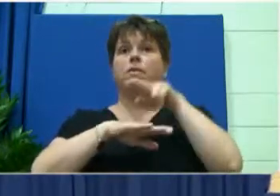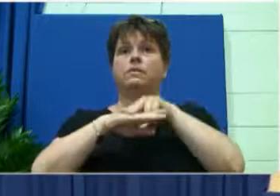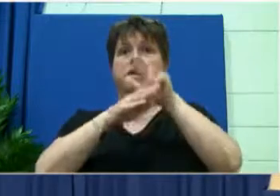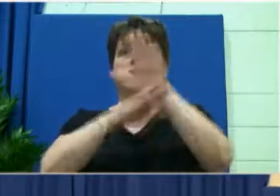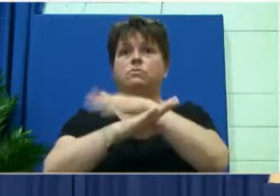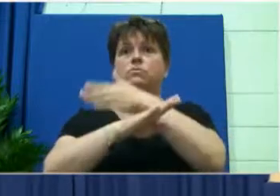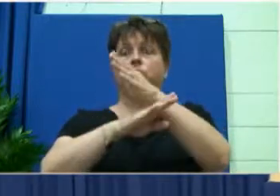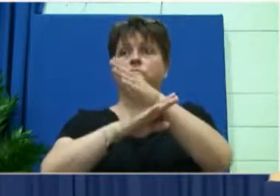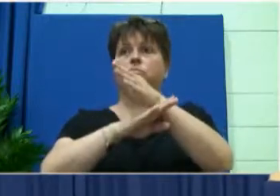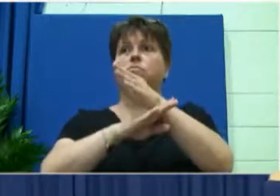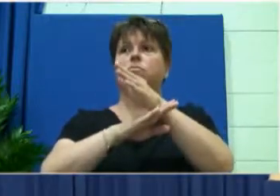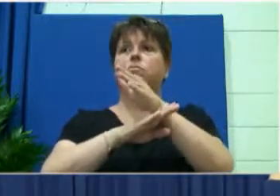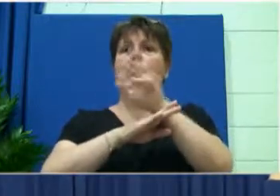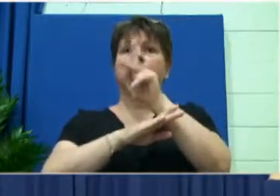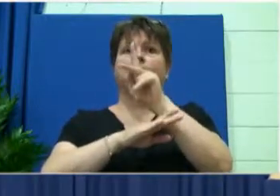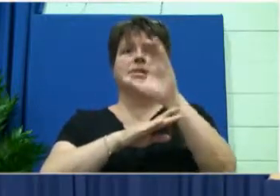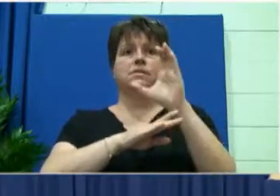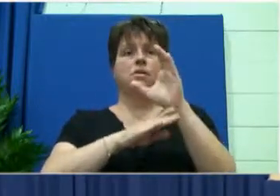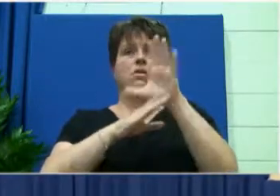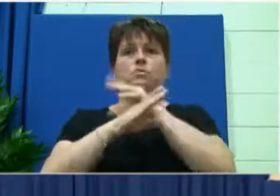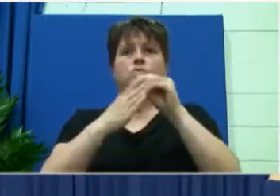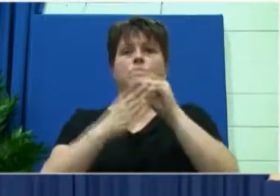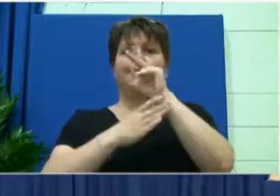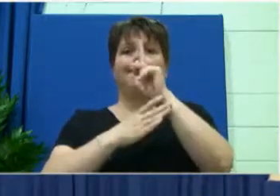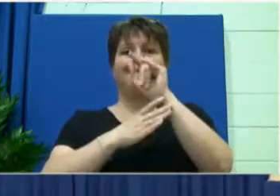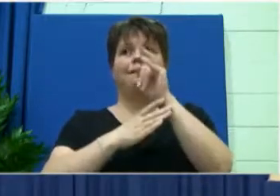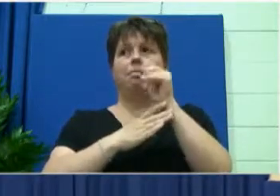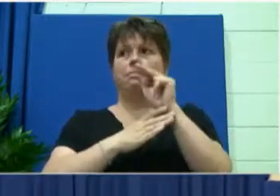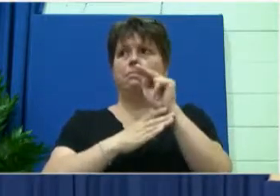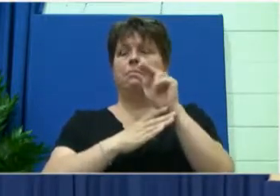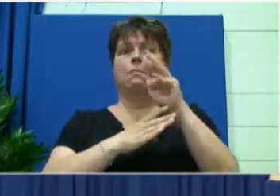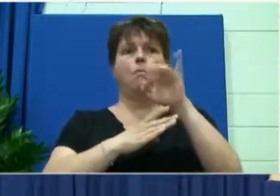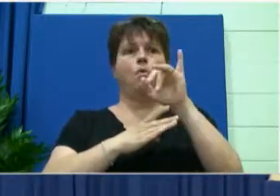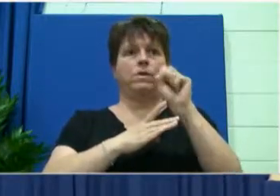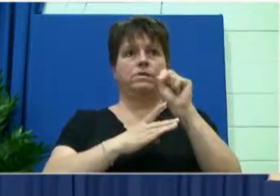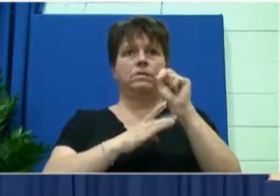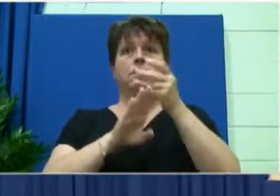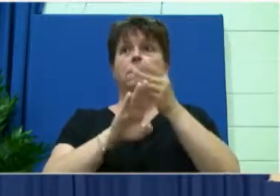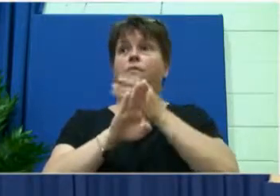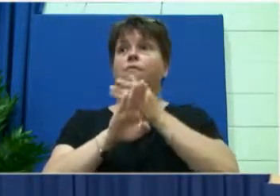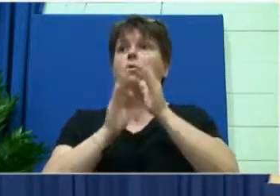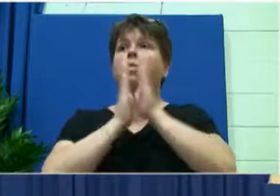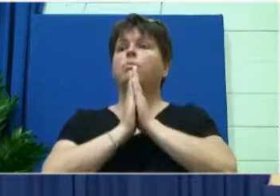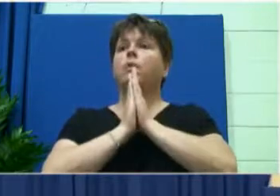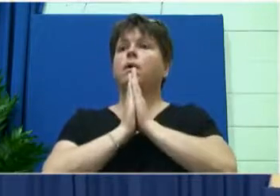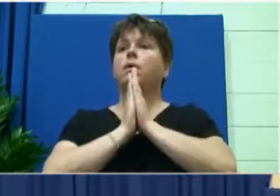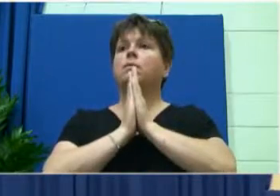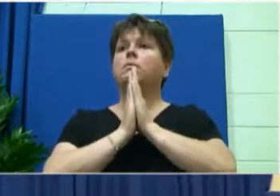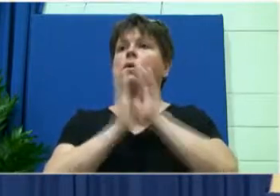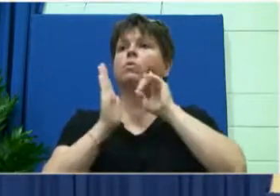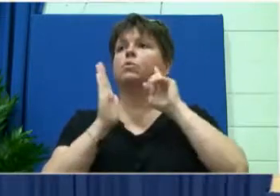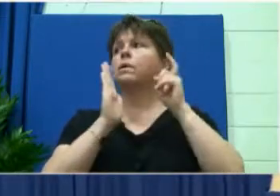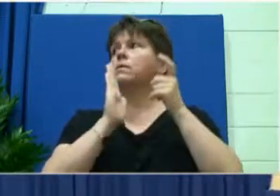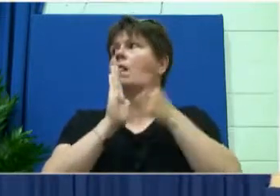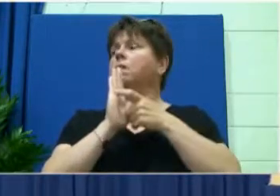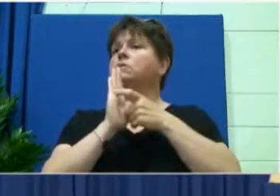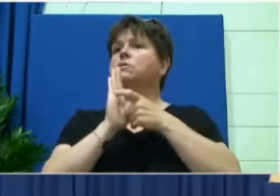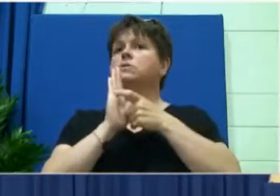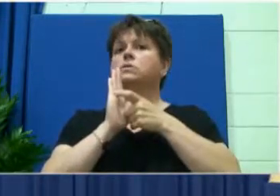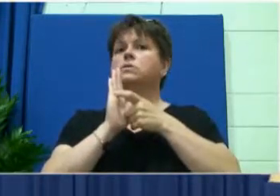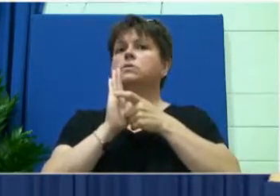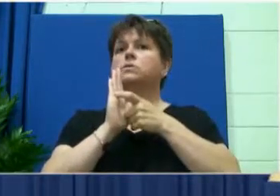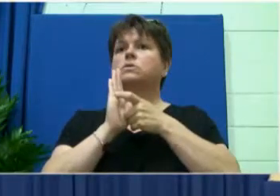by Kaskaskia College student Caitlin Morris. And before the prayer, I'd like to make an acknowledgement